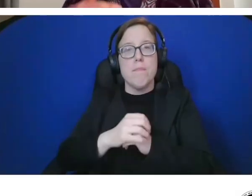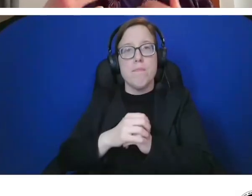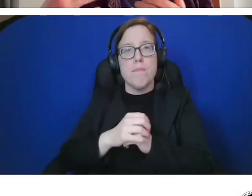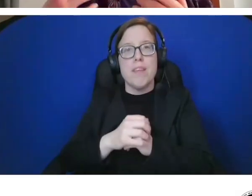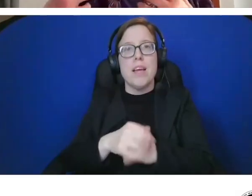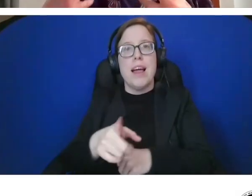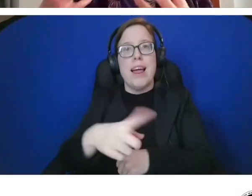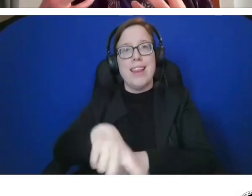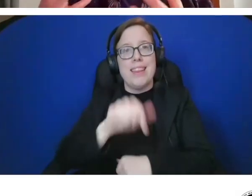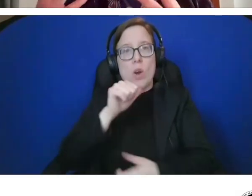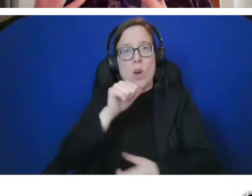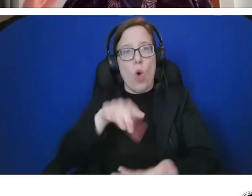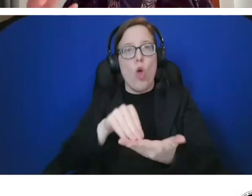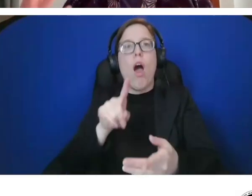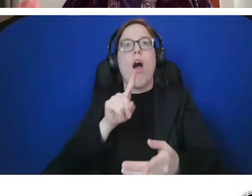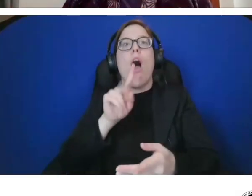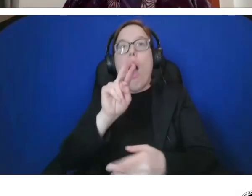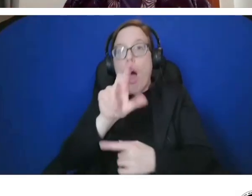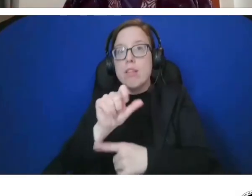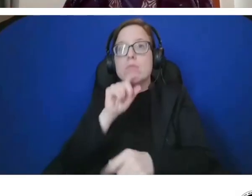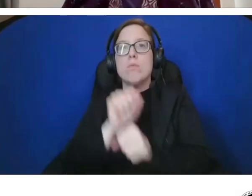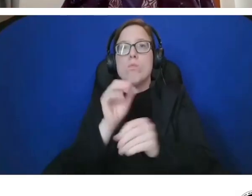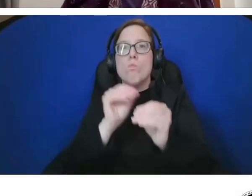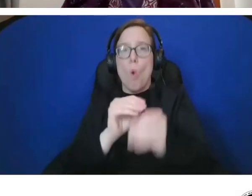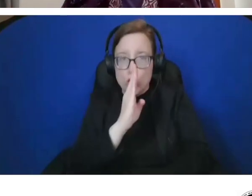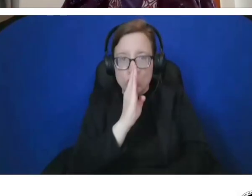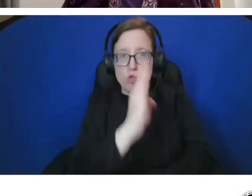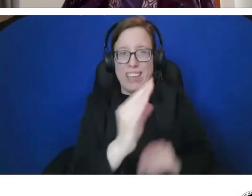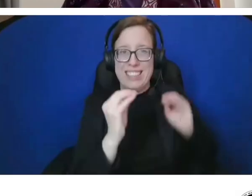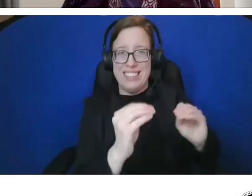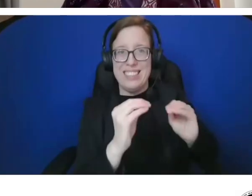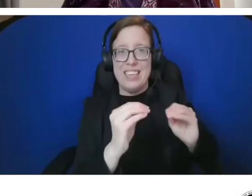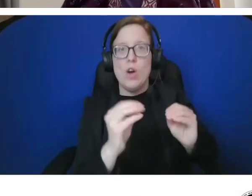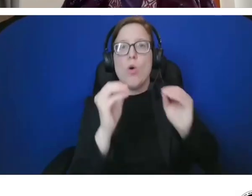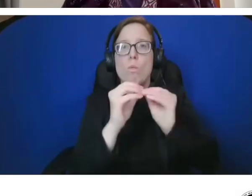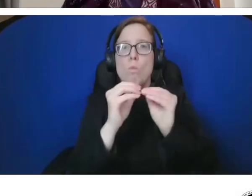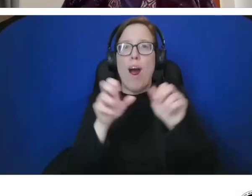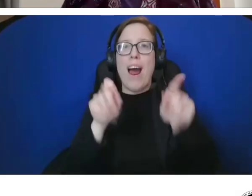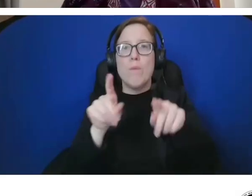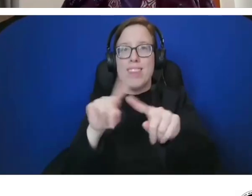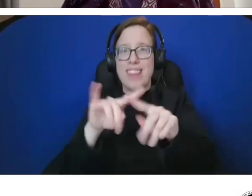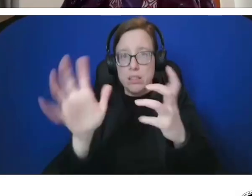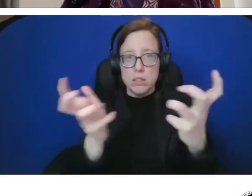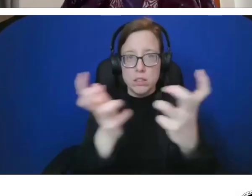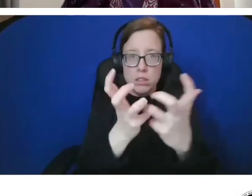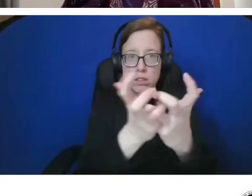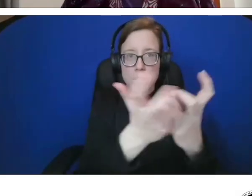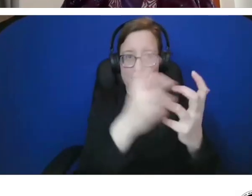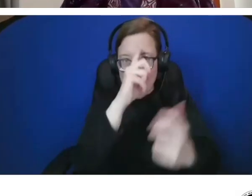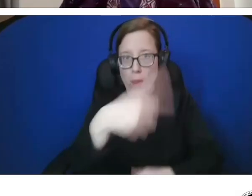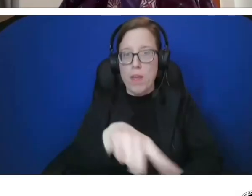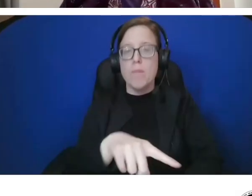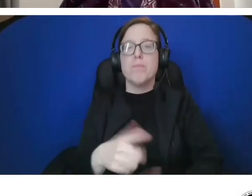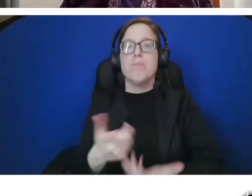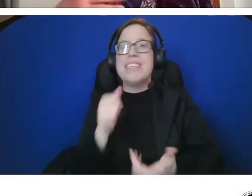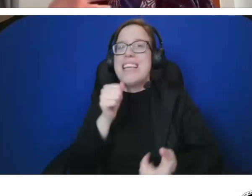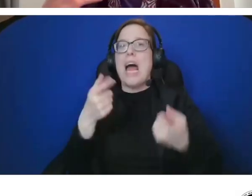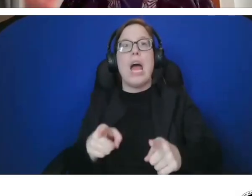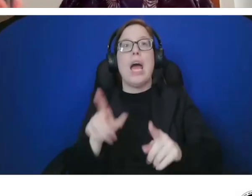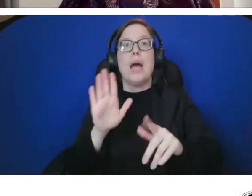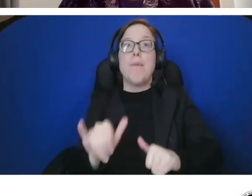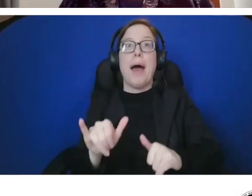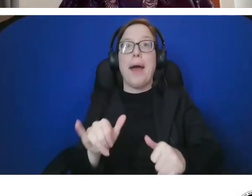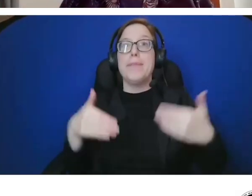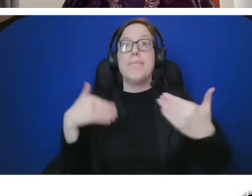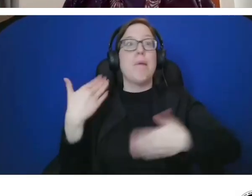without much, they don't learn unless there's more direct instruction and opportunities that are crafted for them. In other words, it doesn't happen just